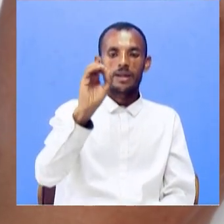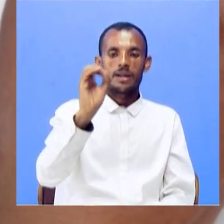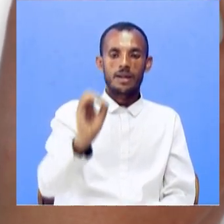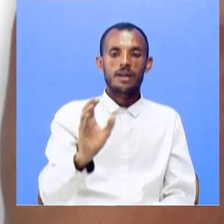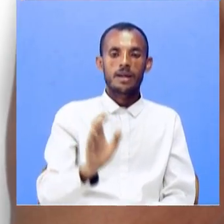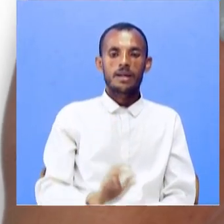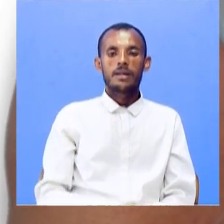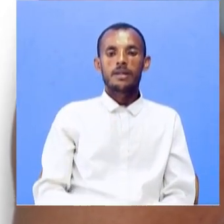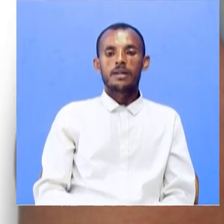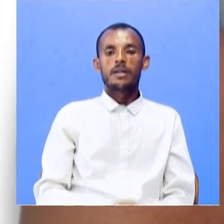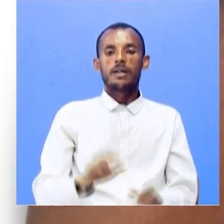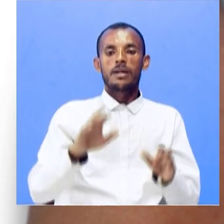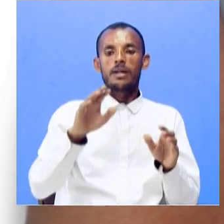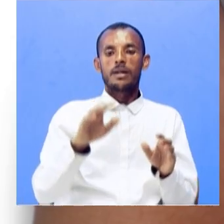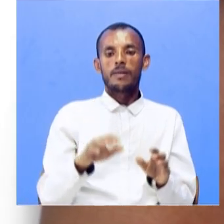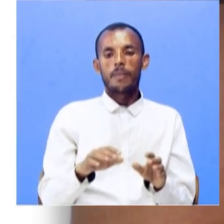are right angle.